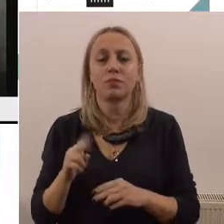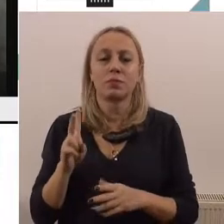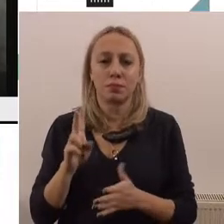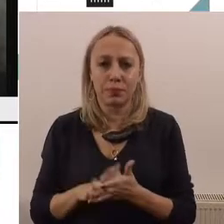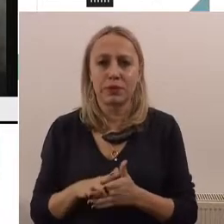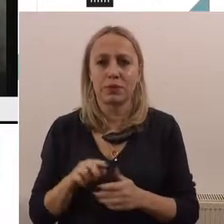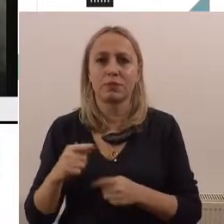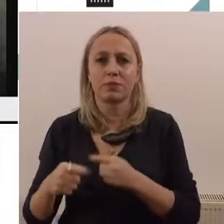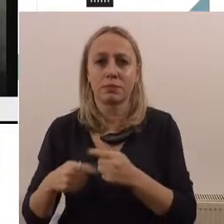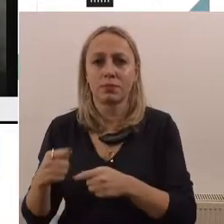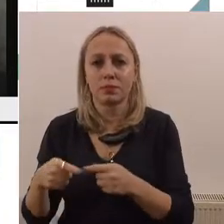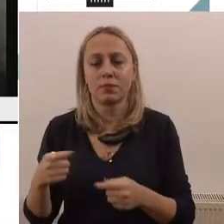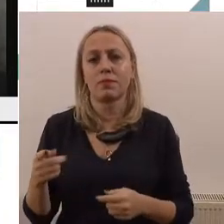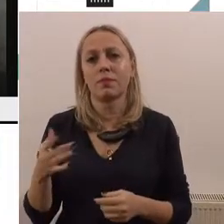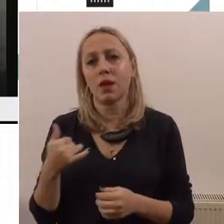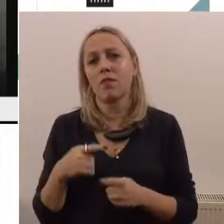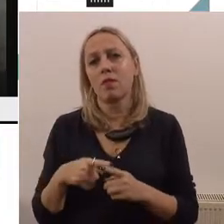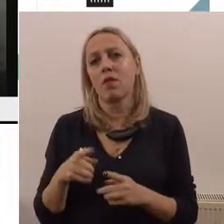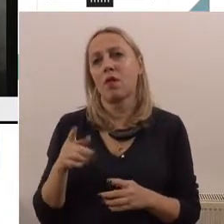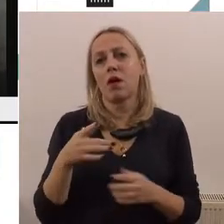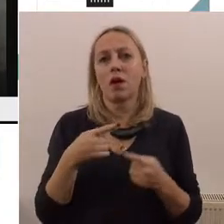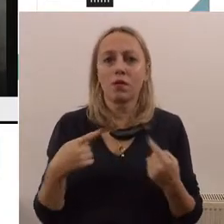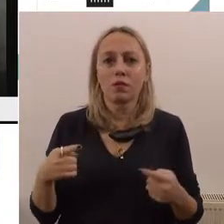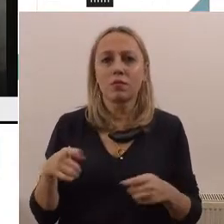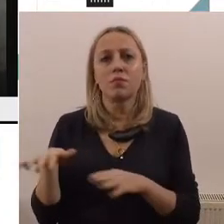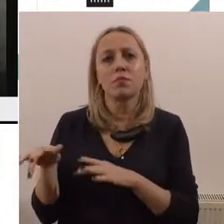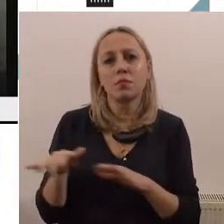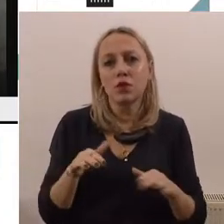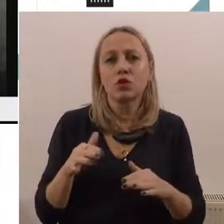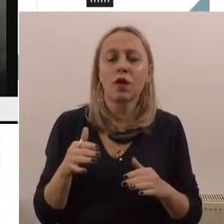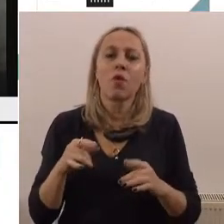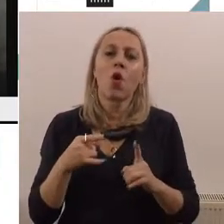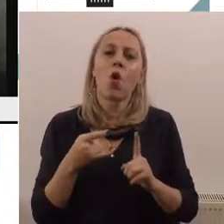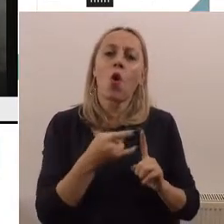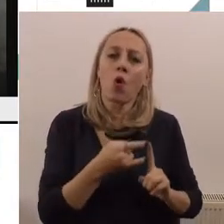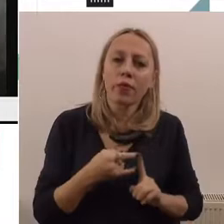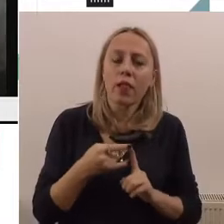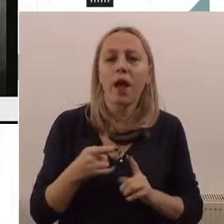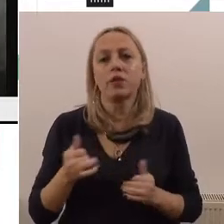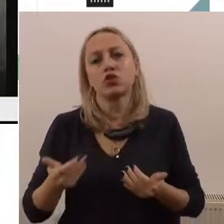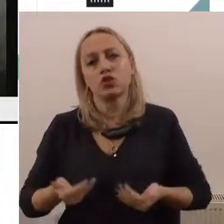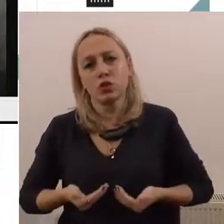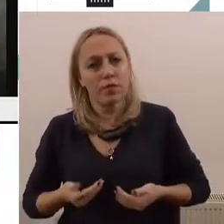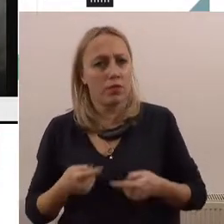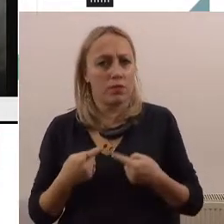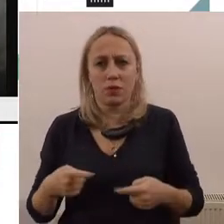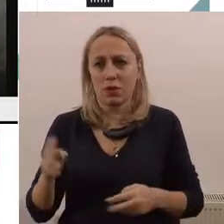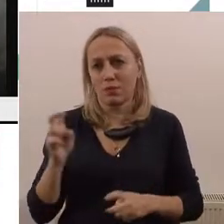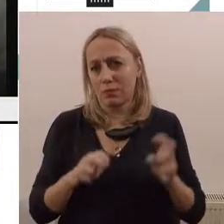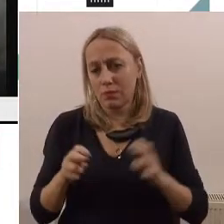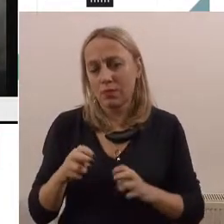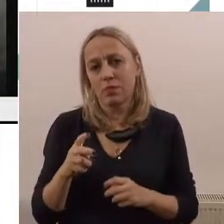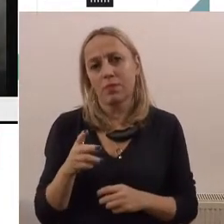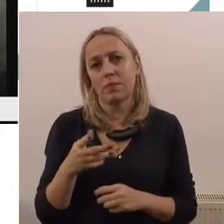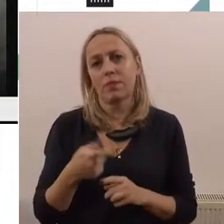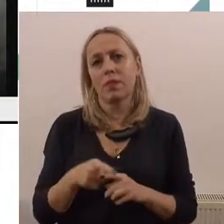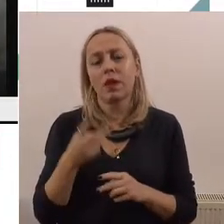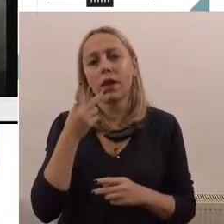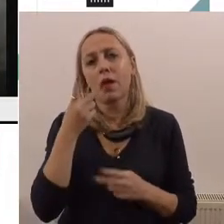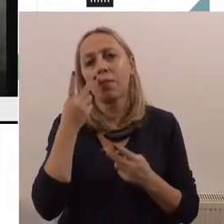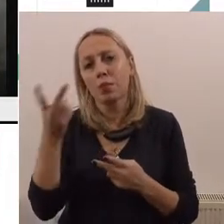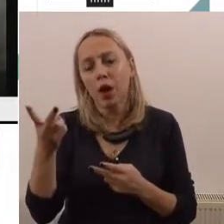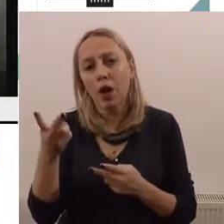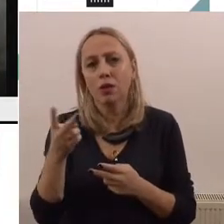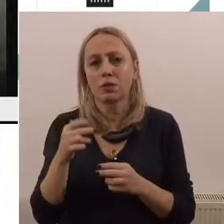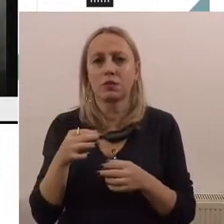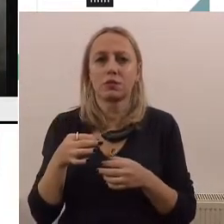2017. It will be its fifth time this year. It's normally hybrid formats,